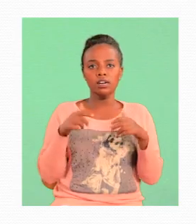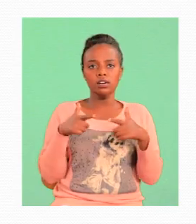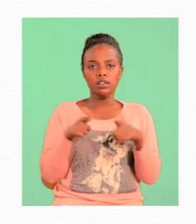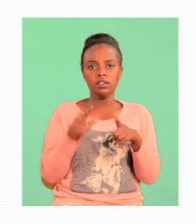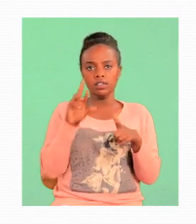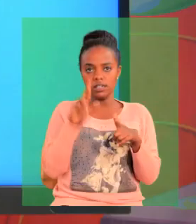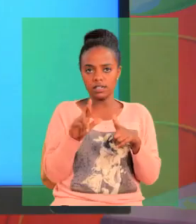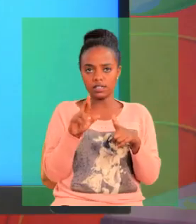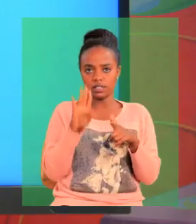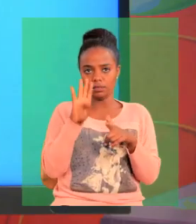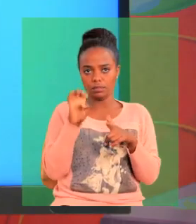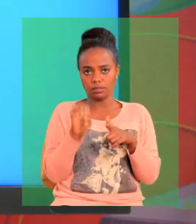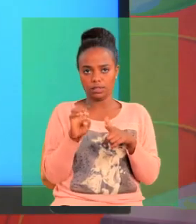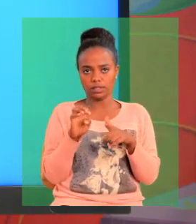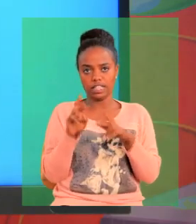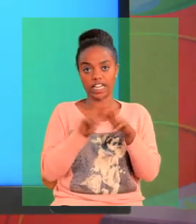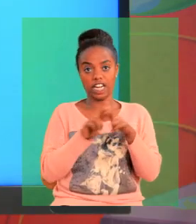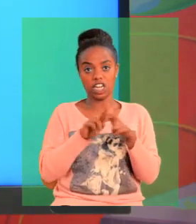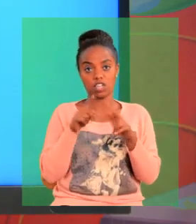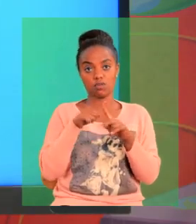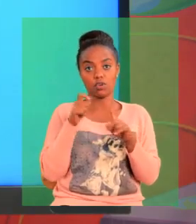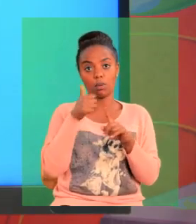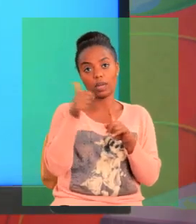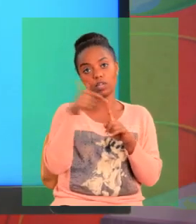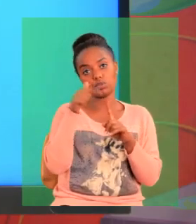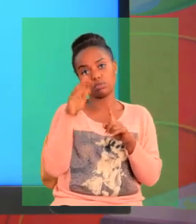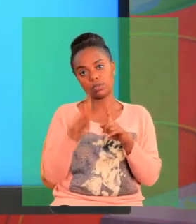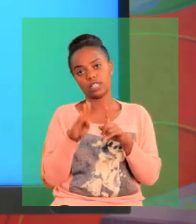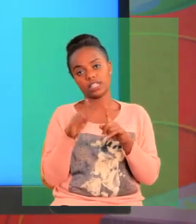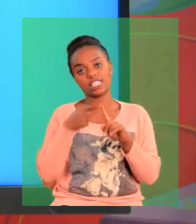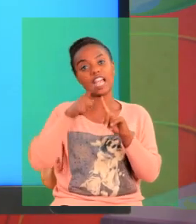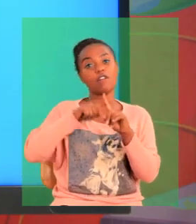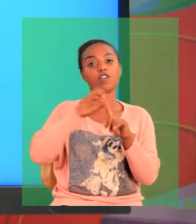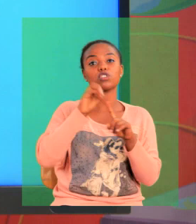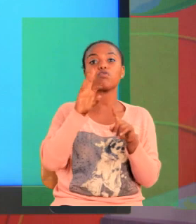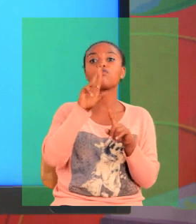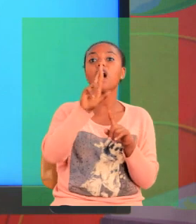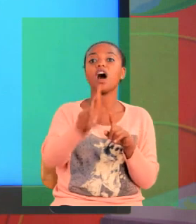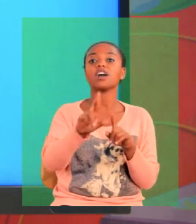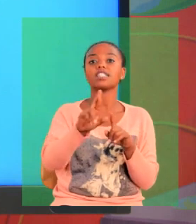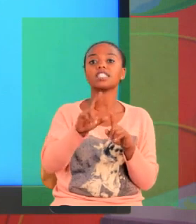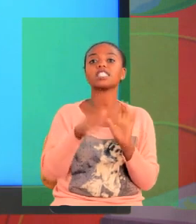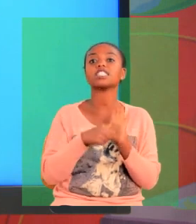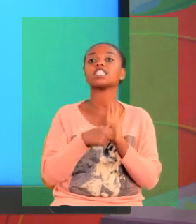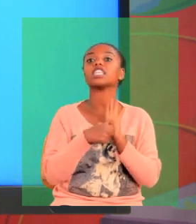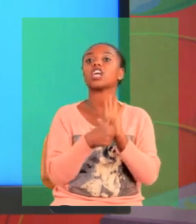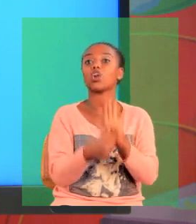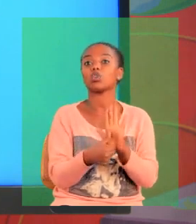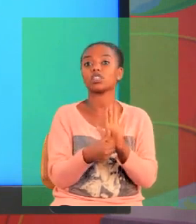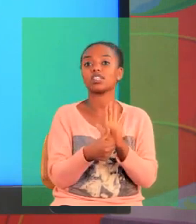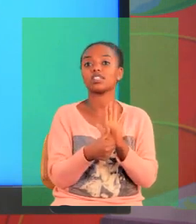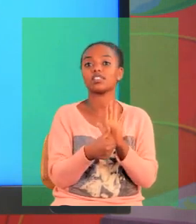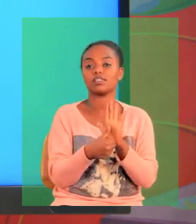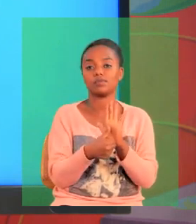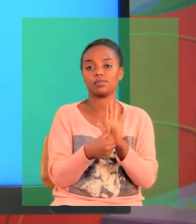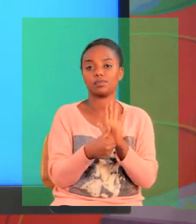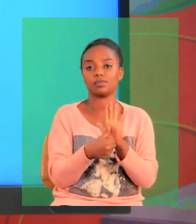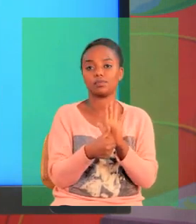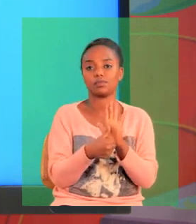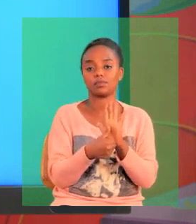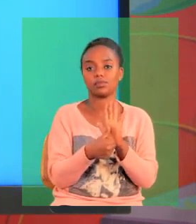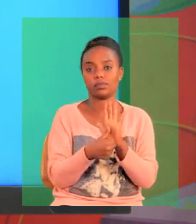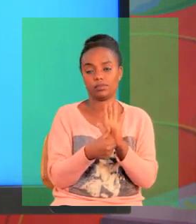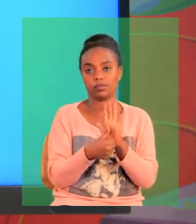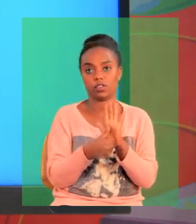R be a relation from A to B. The inverse of R is denoted by